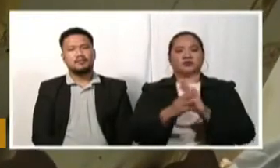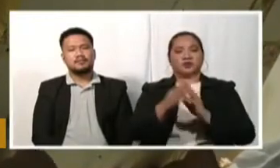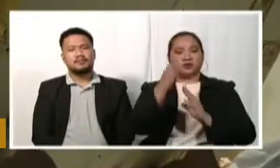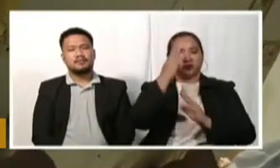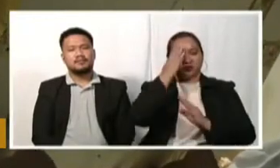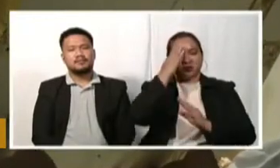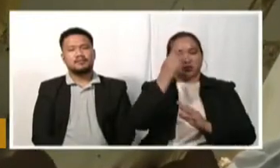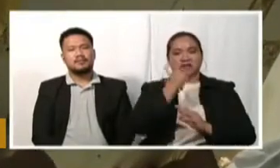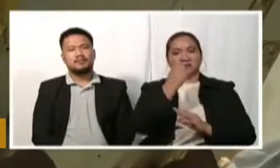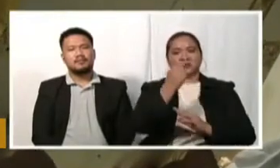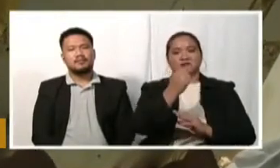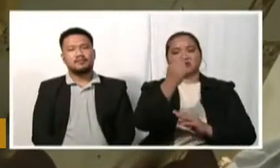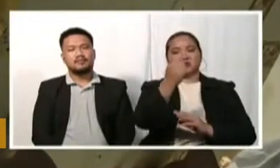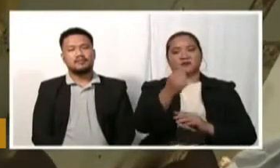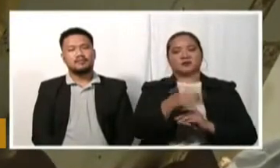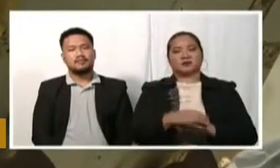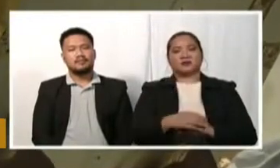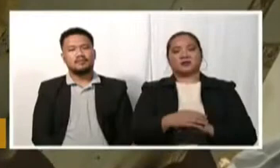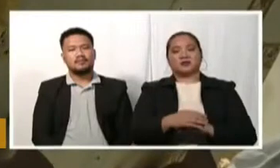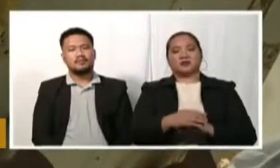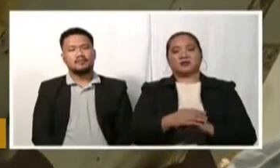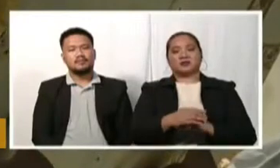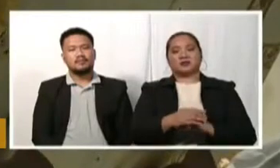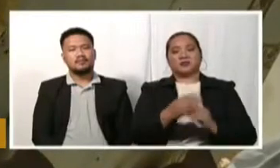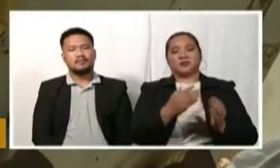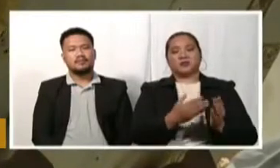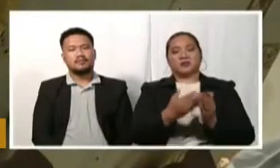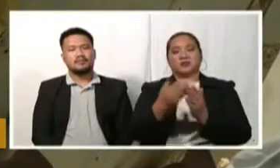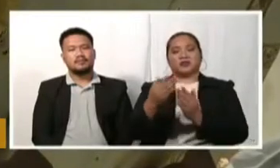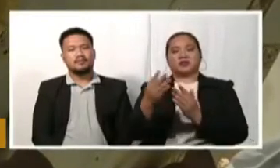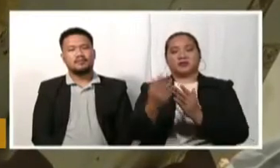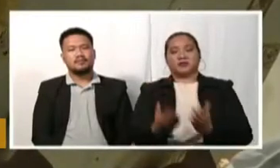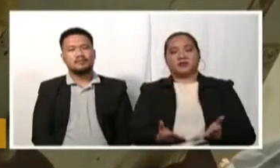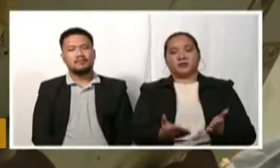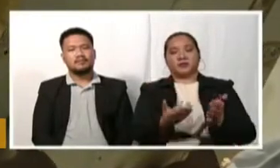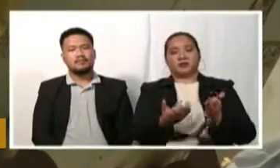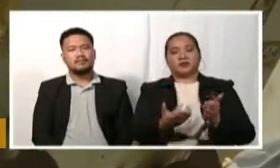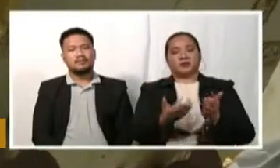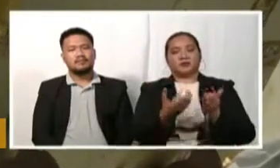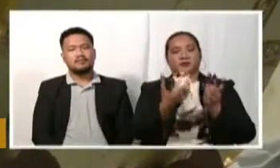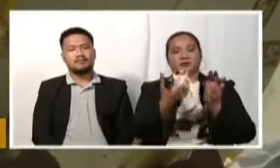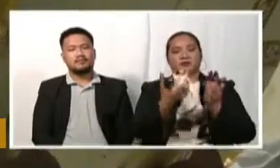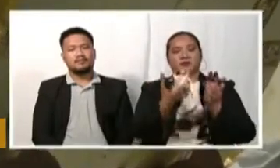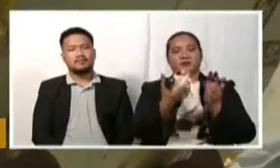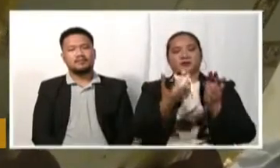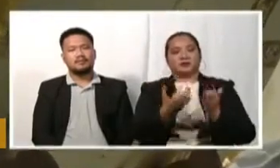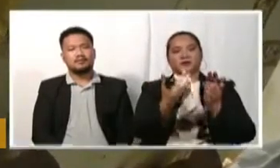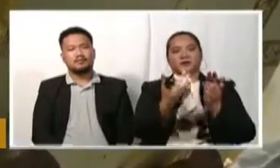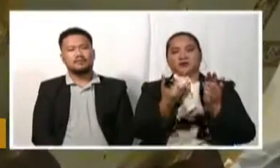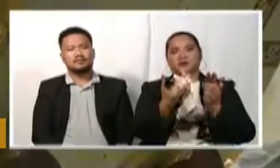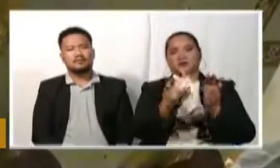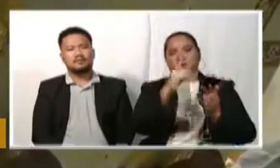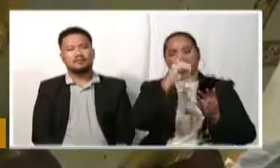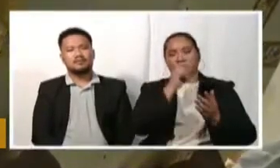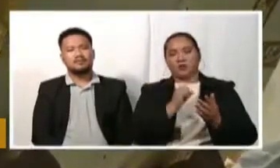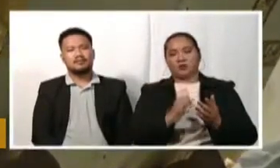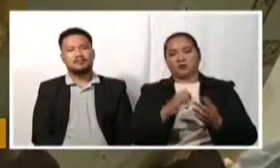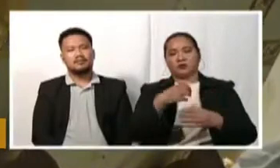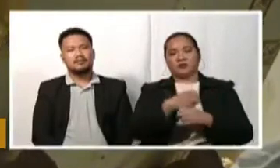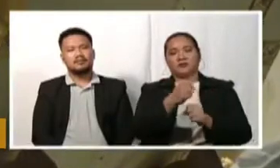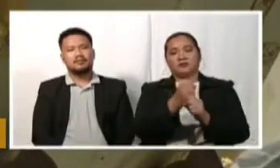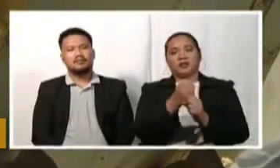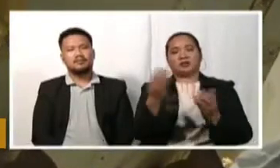see that what was cast down is raised up, what had become old is made